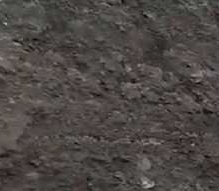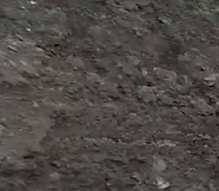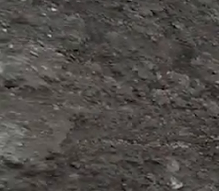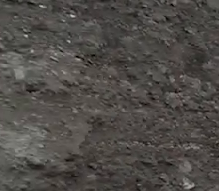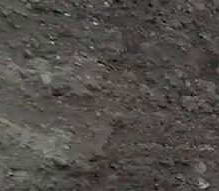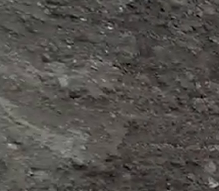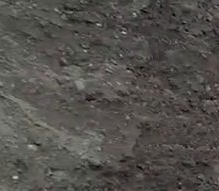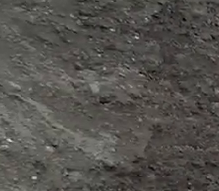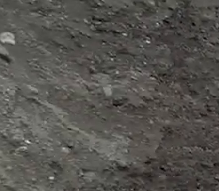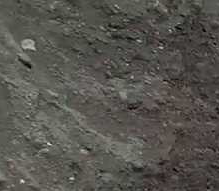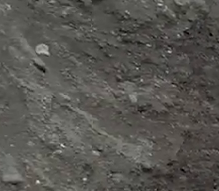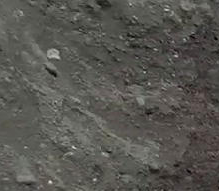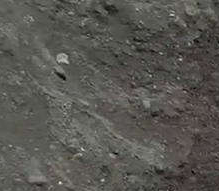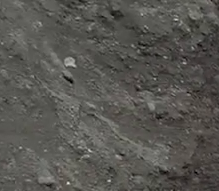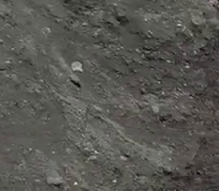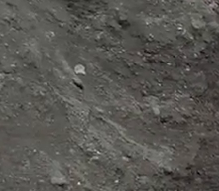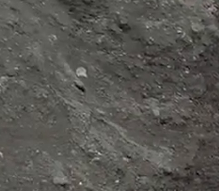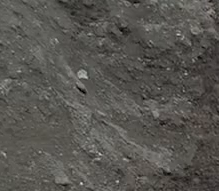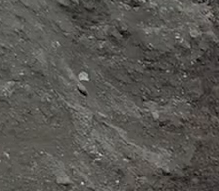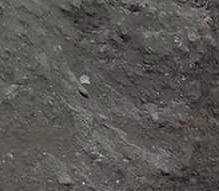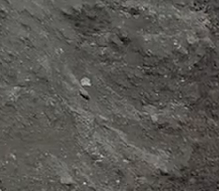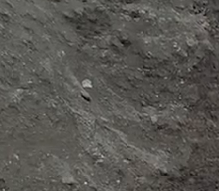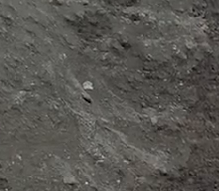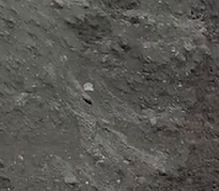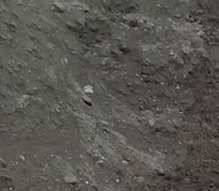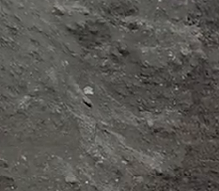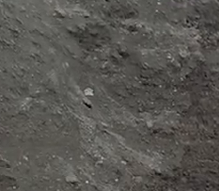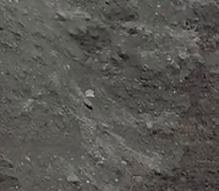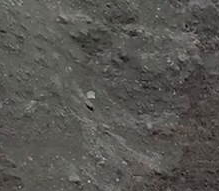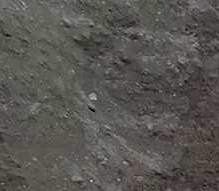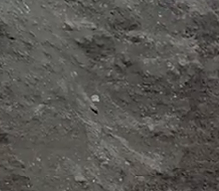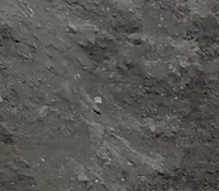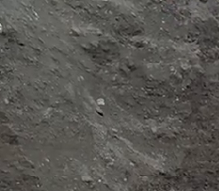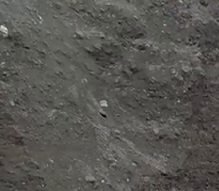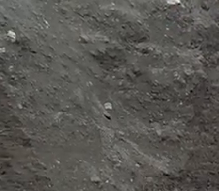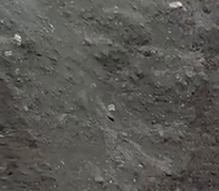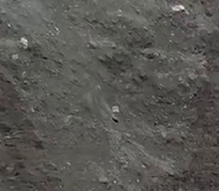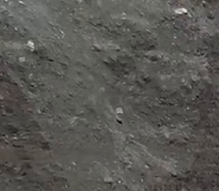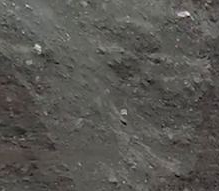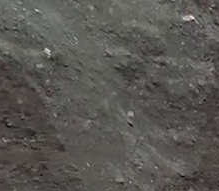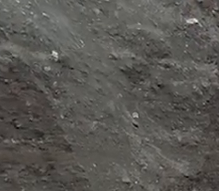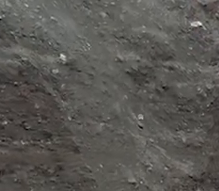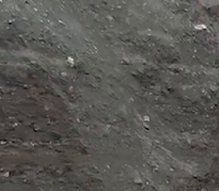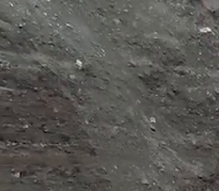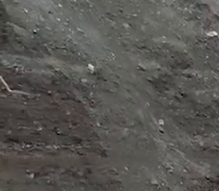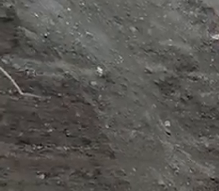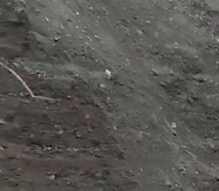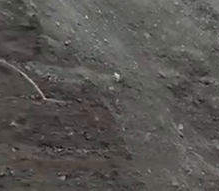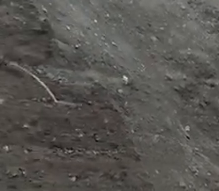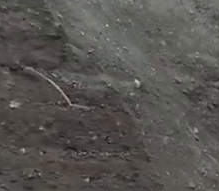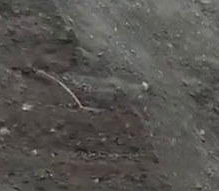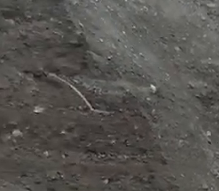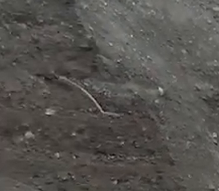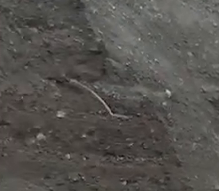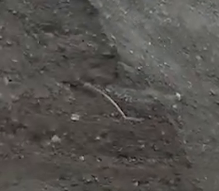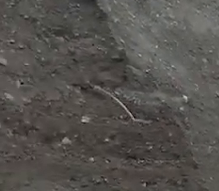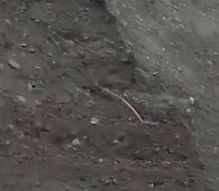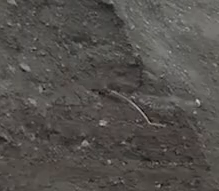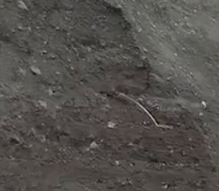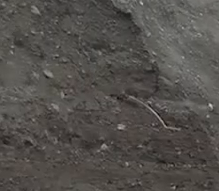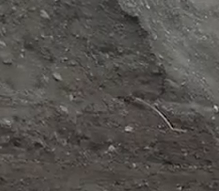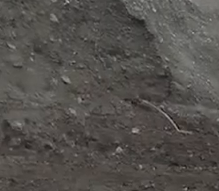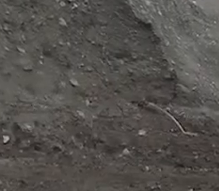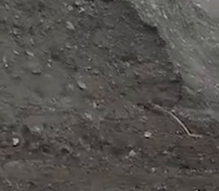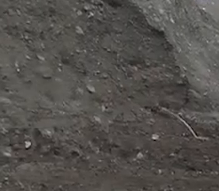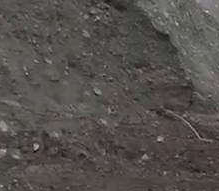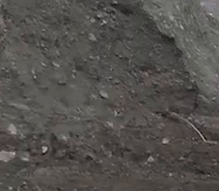the start of the Atlantic hurricane season in June, at the height of the season in August, September, and at the end of the season in November, December.